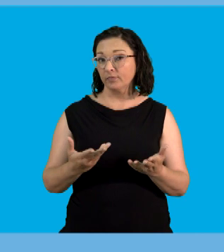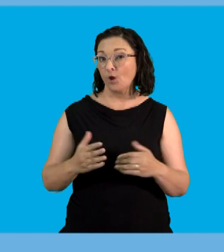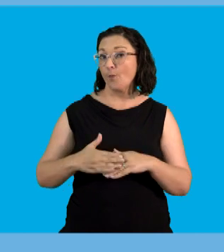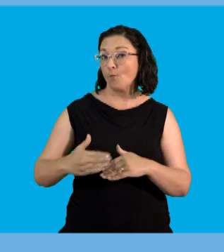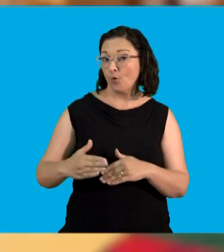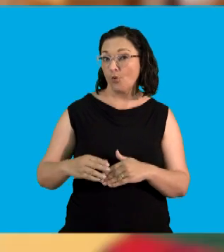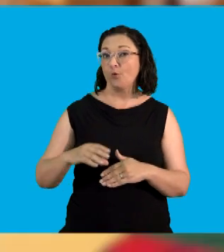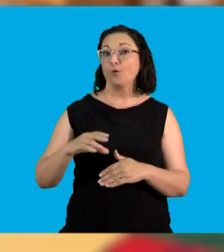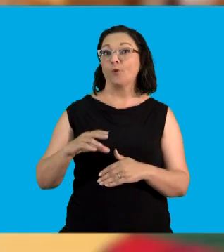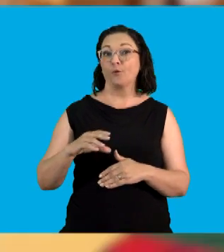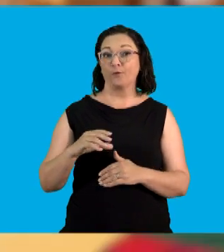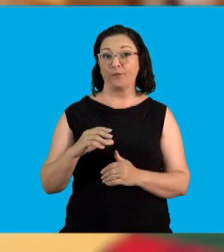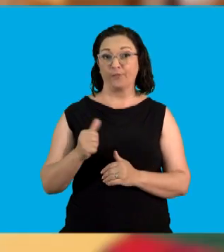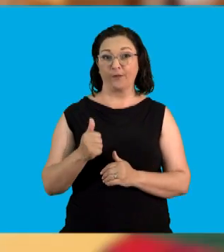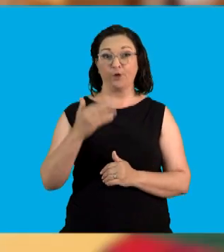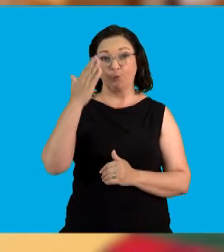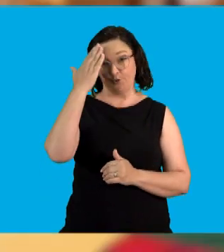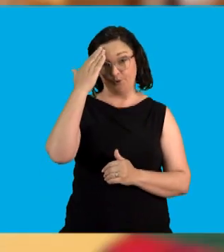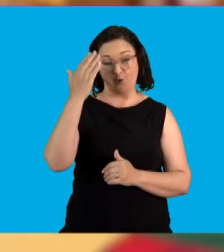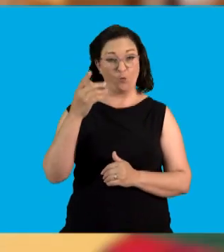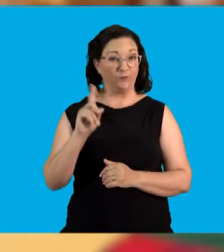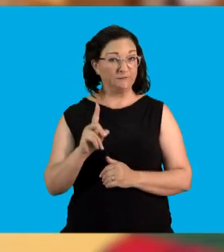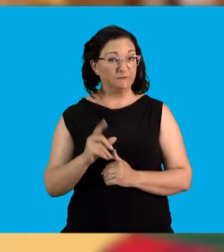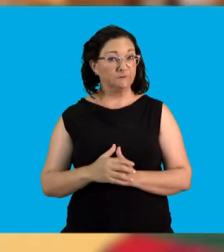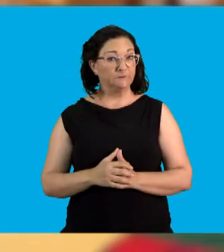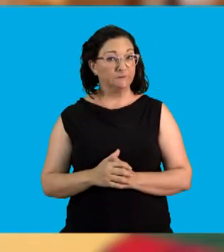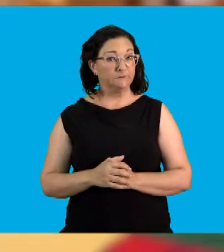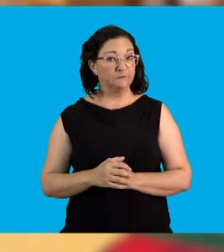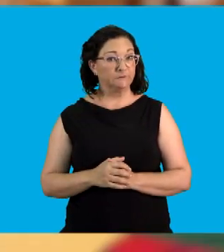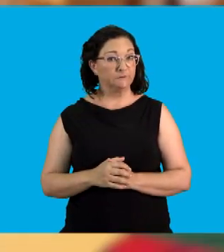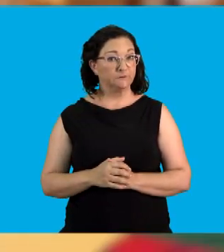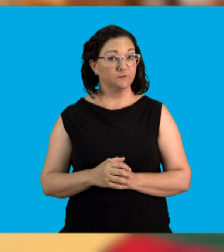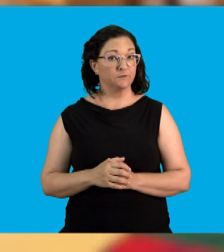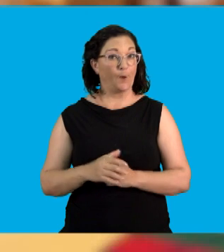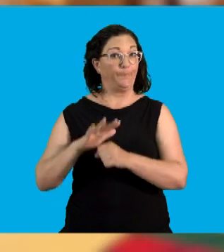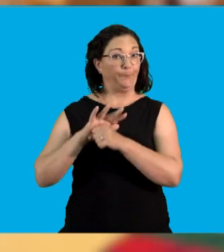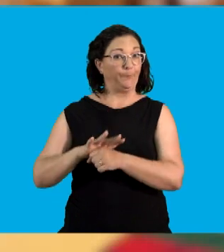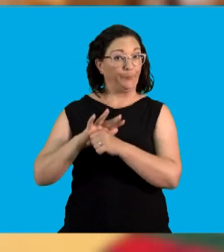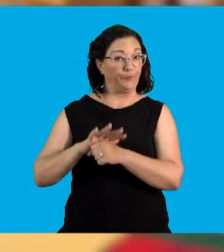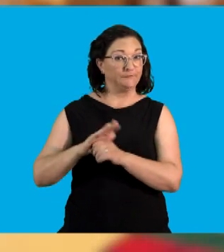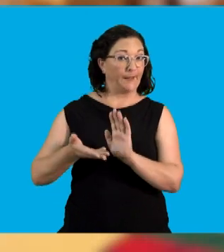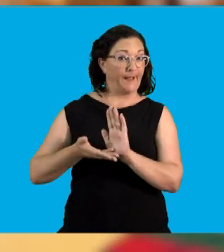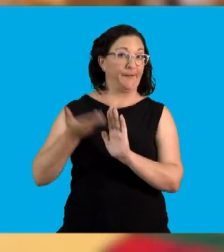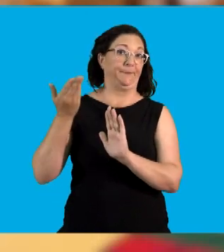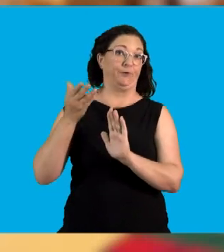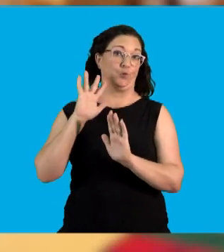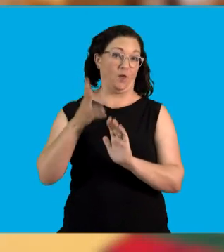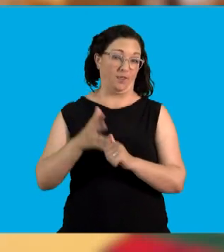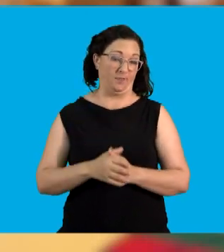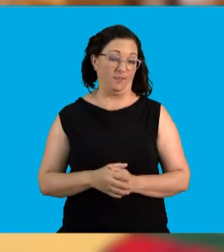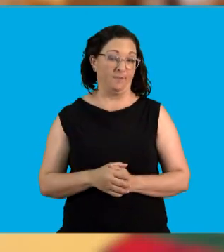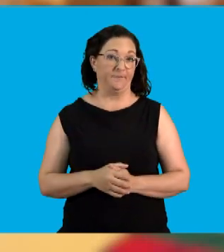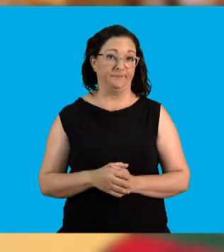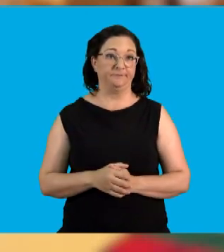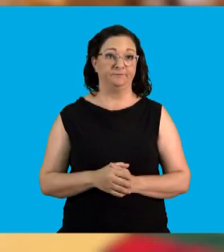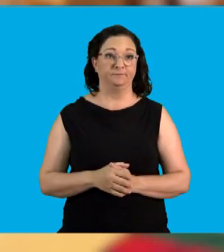to be a lot of force that is exerted between the walls and the particles, and as a result, the pressure is going to increase, or therefore we can